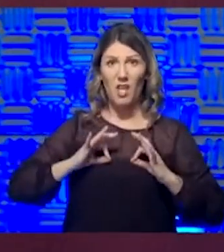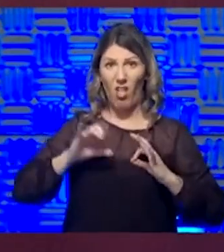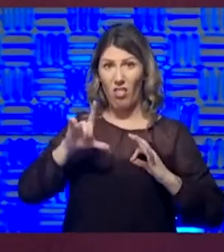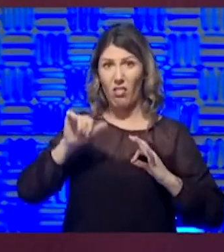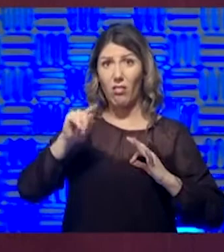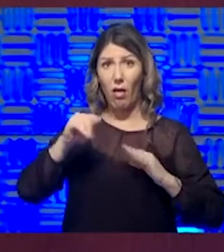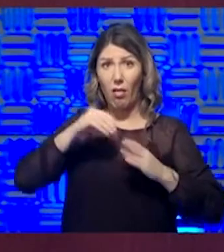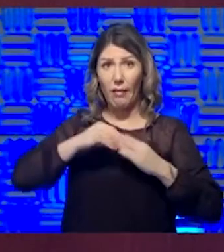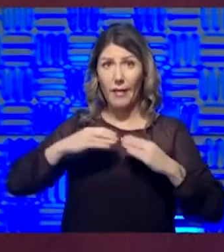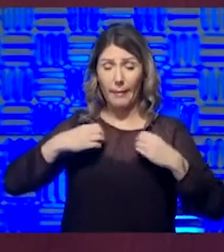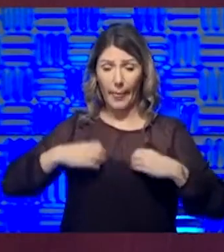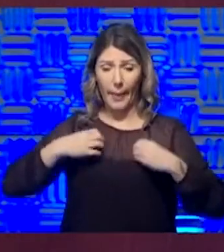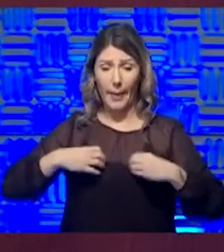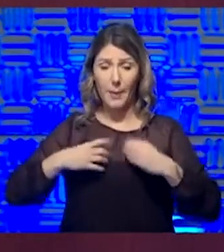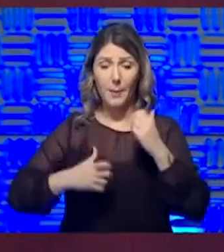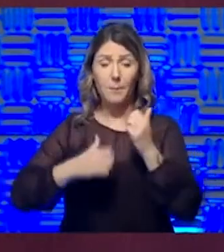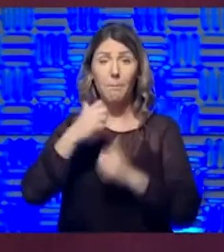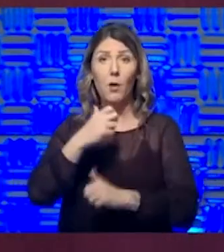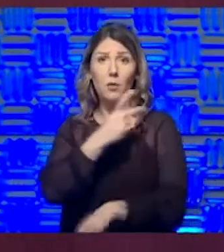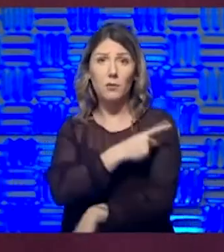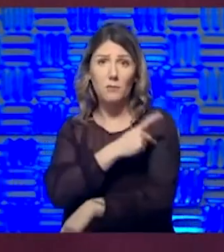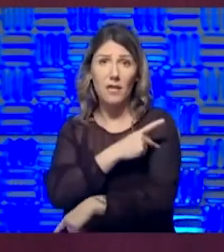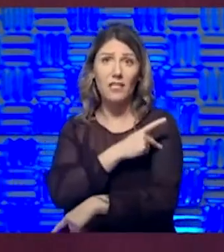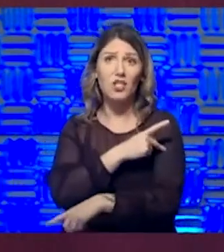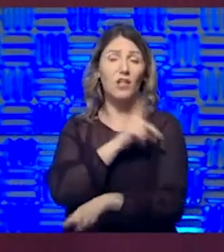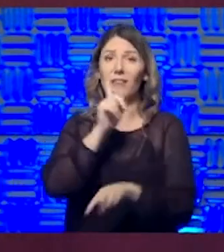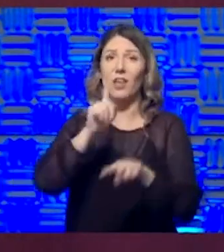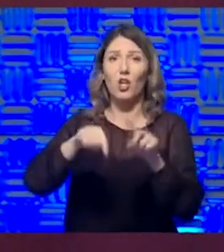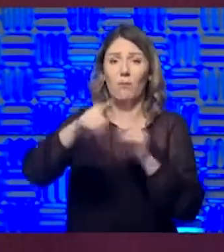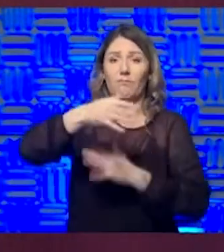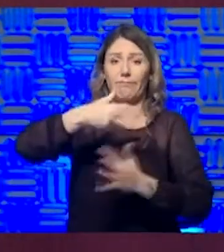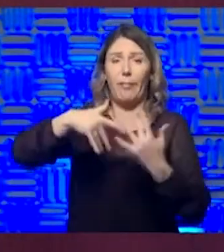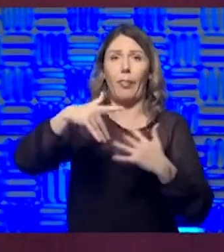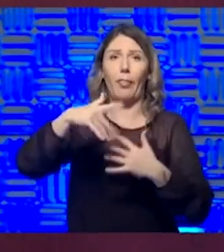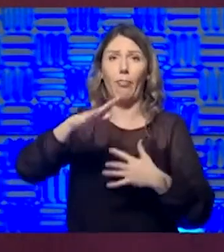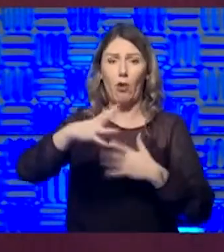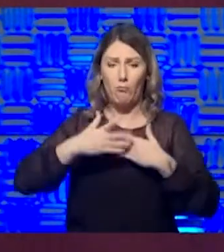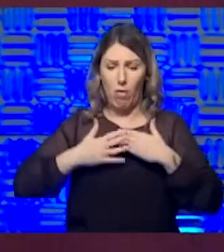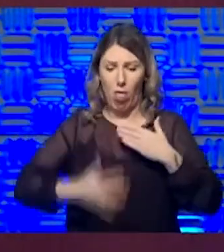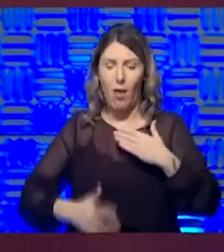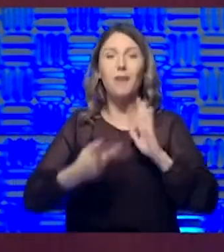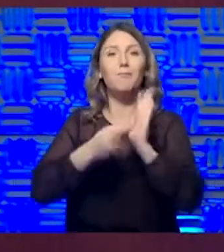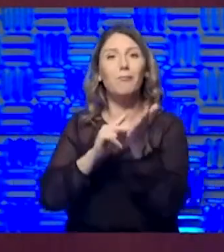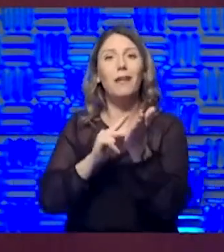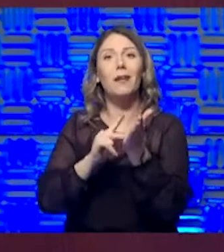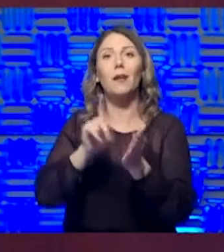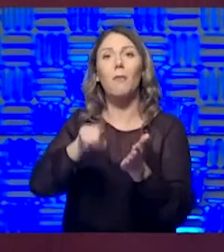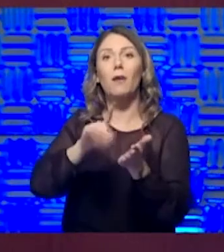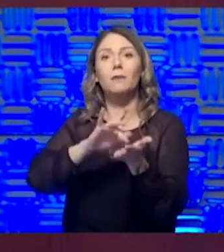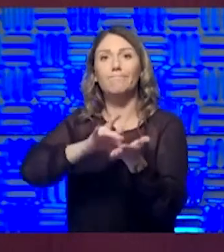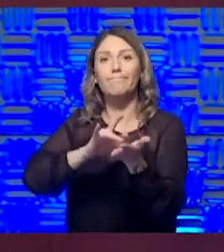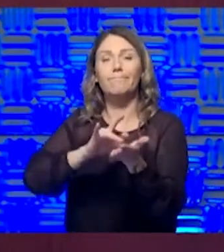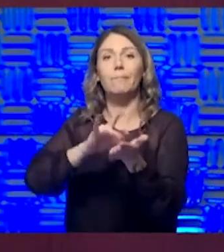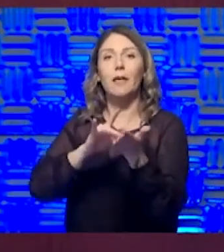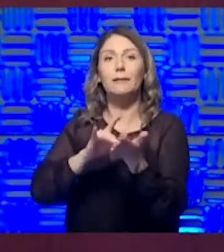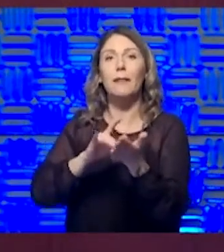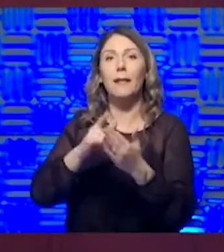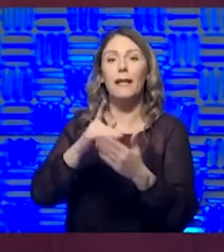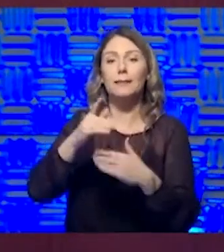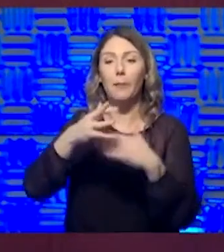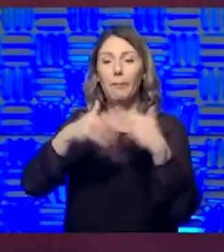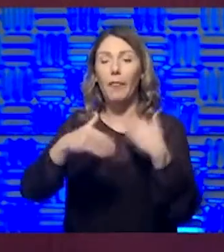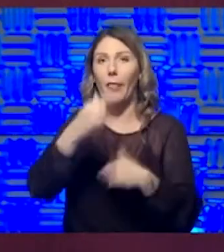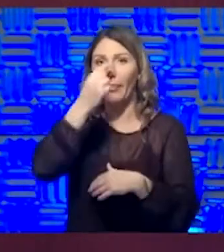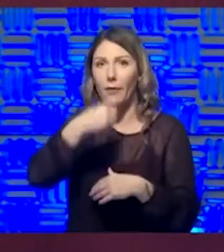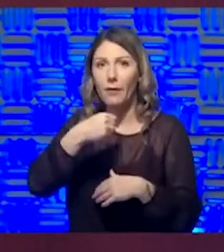most of our patients in the ICU, we're anticoagulating, we're putting on blood thinners. And so we think that this virus does